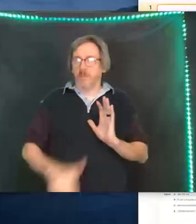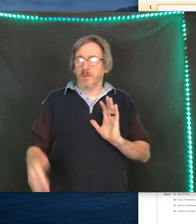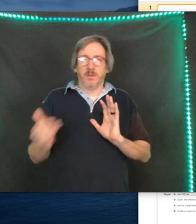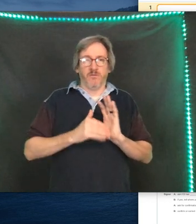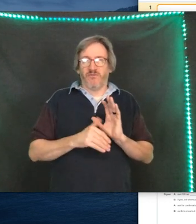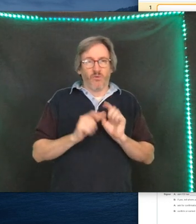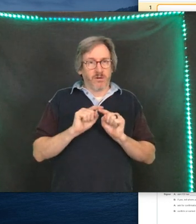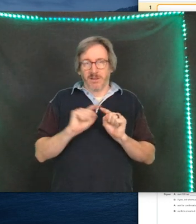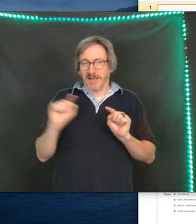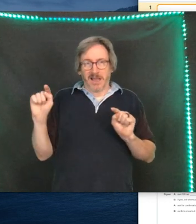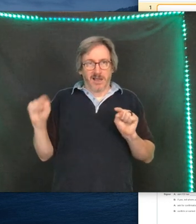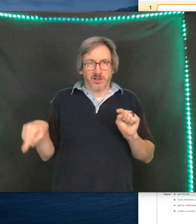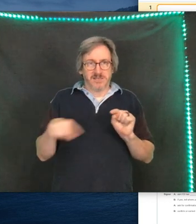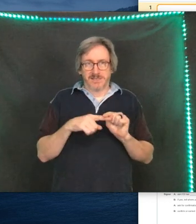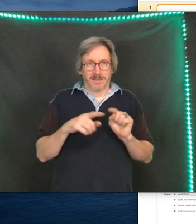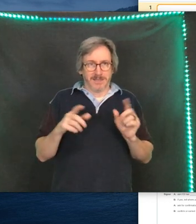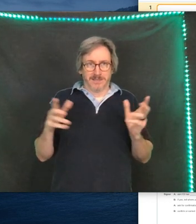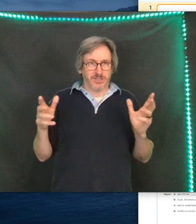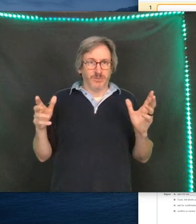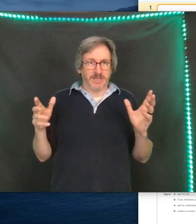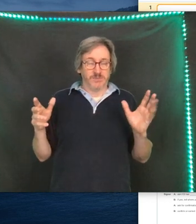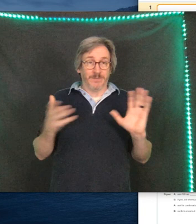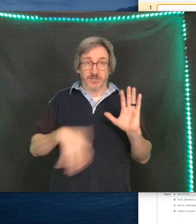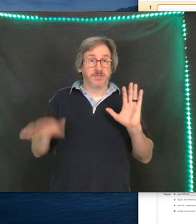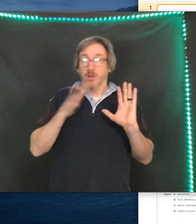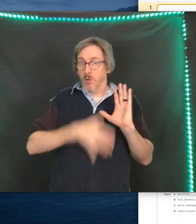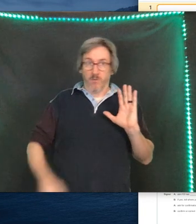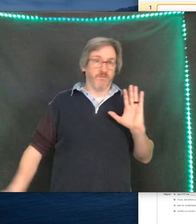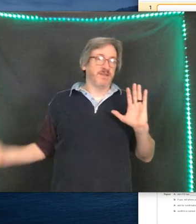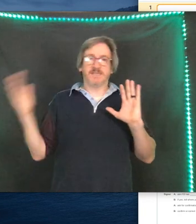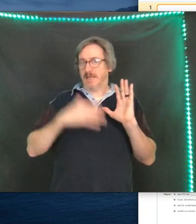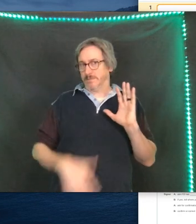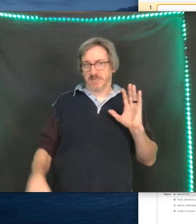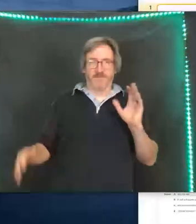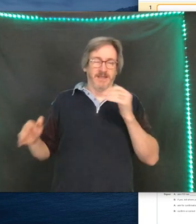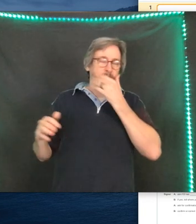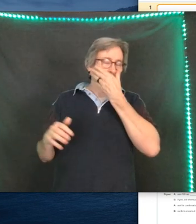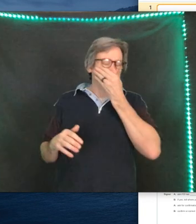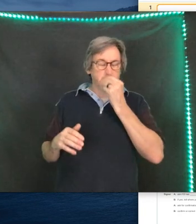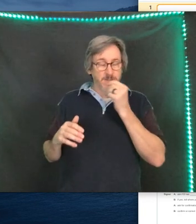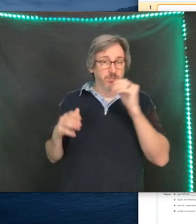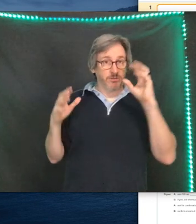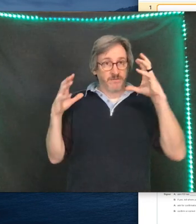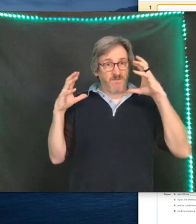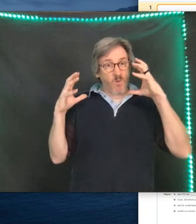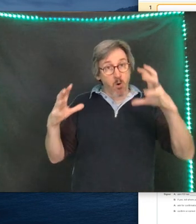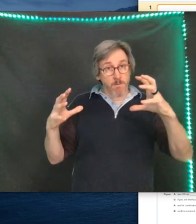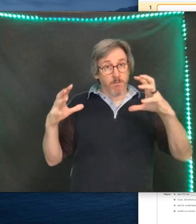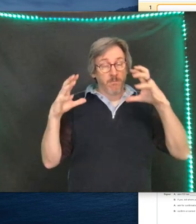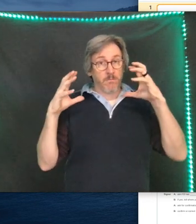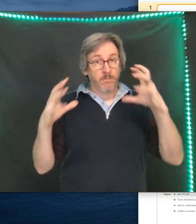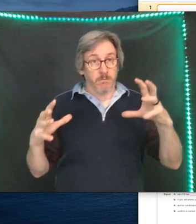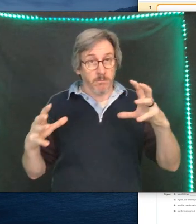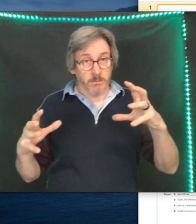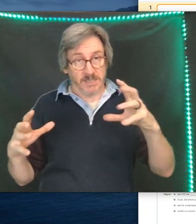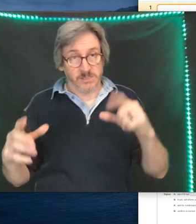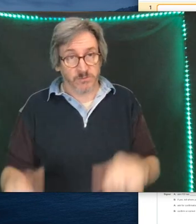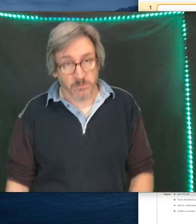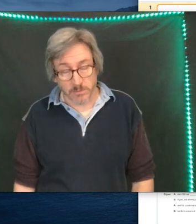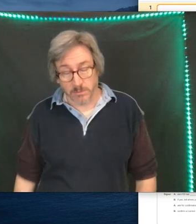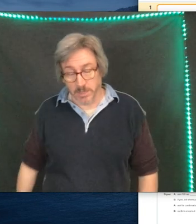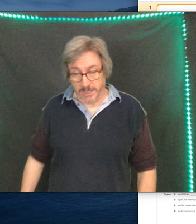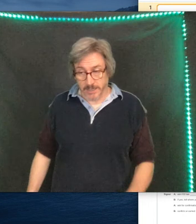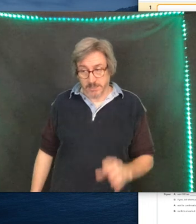Um, for like a good solid 2 weeks, we would just go over this same stuff again to make sure the form